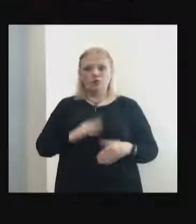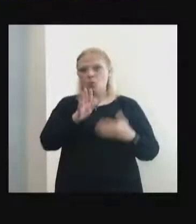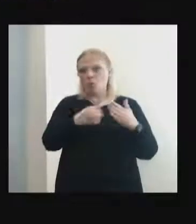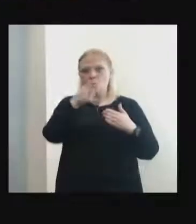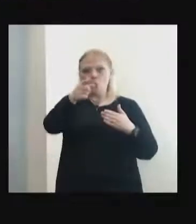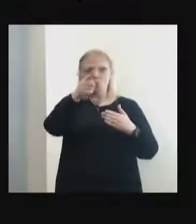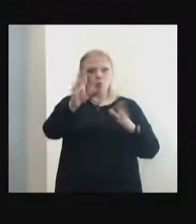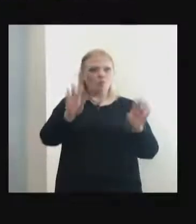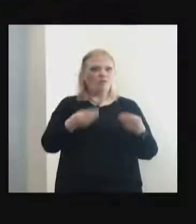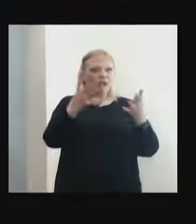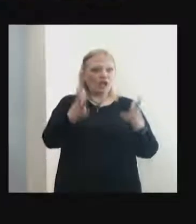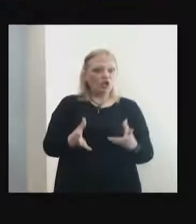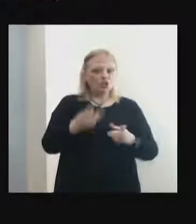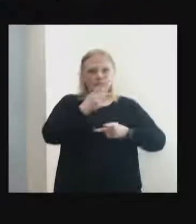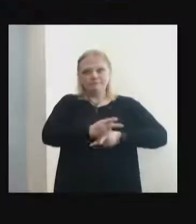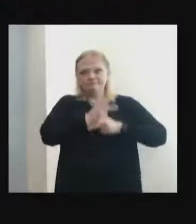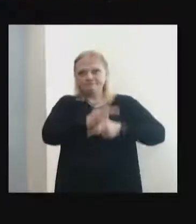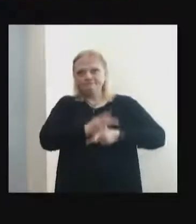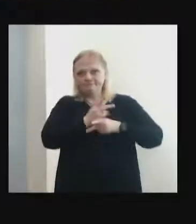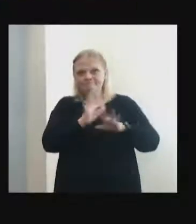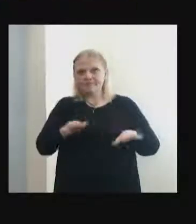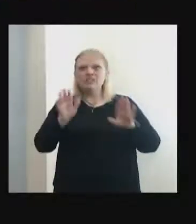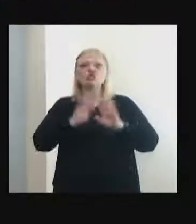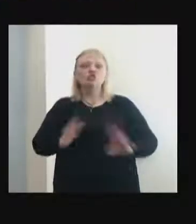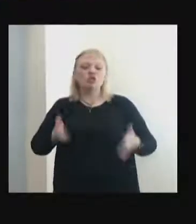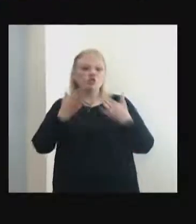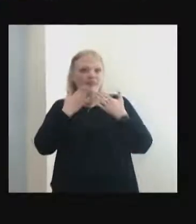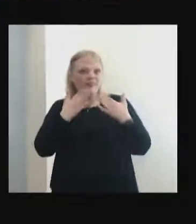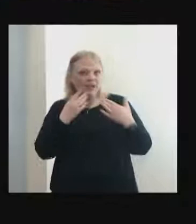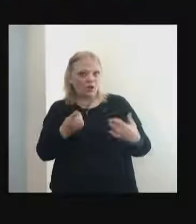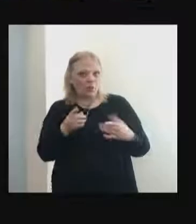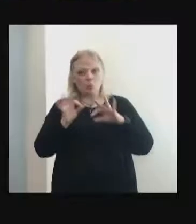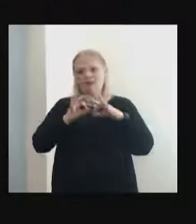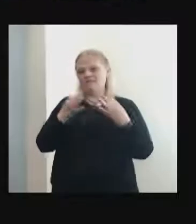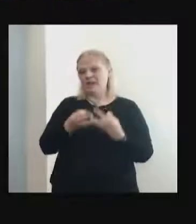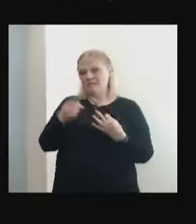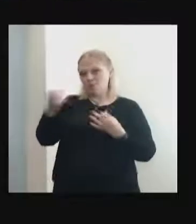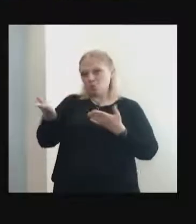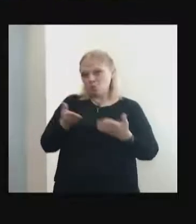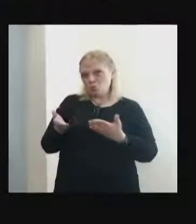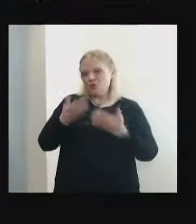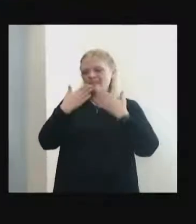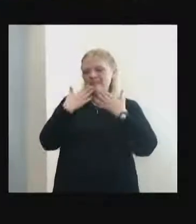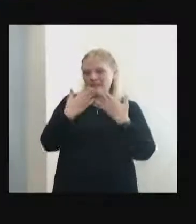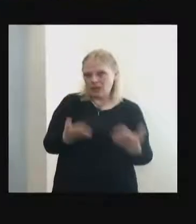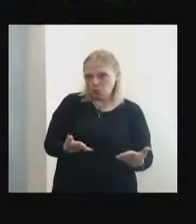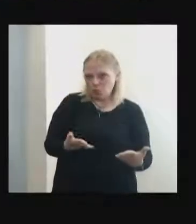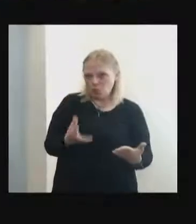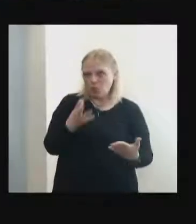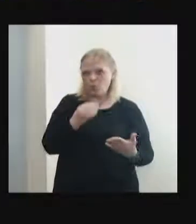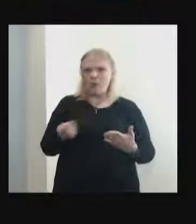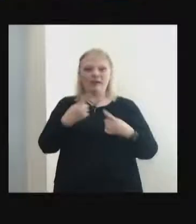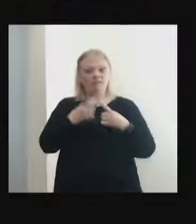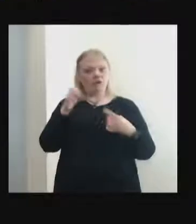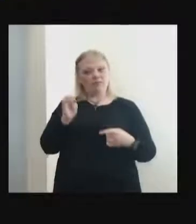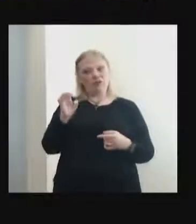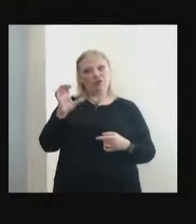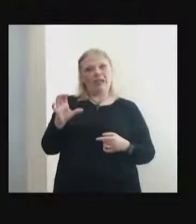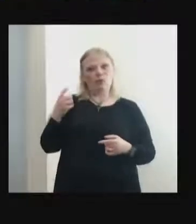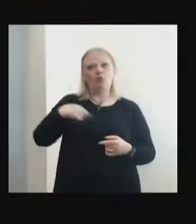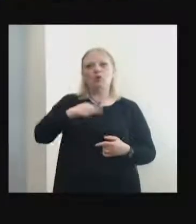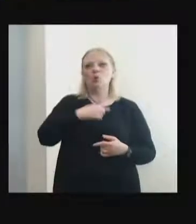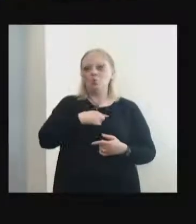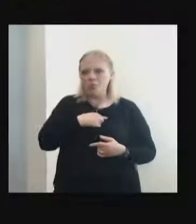care providers in Erie County, the children, thank you. The families that you serve, thank you. And on behalf of Erie County,